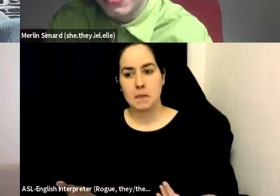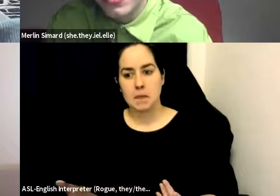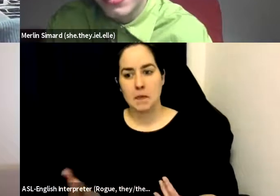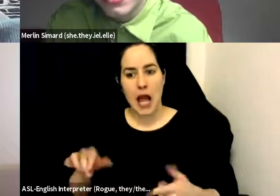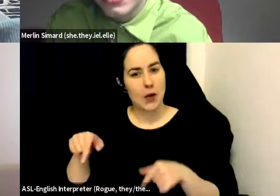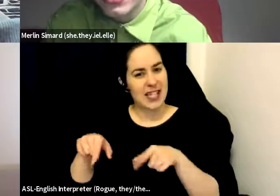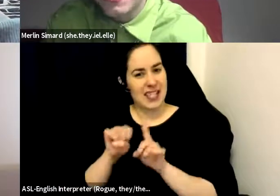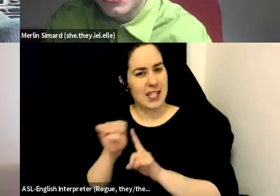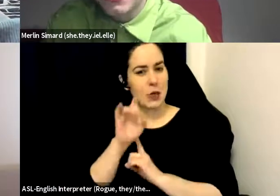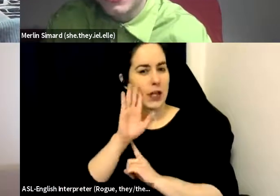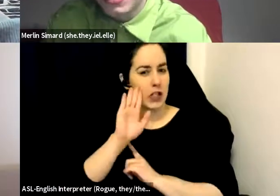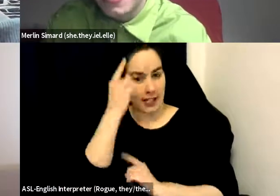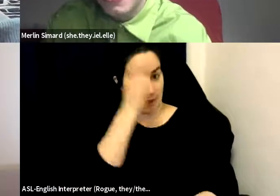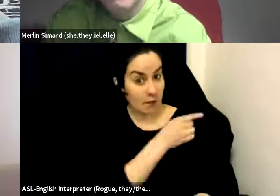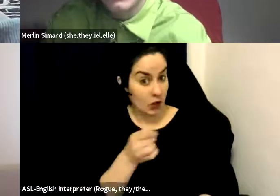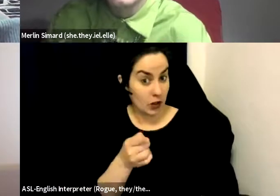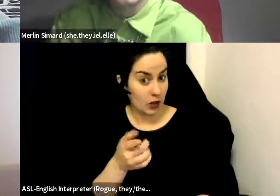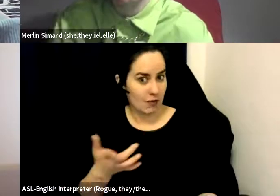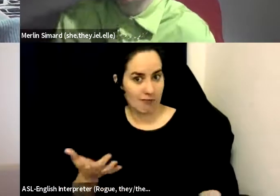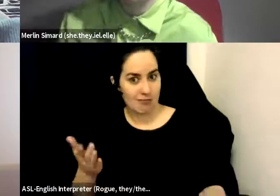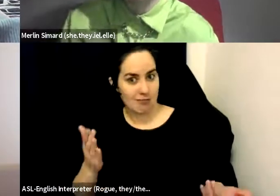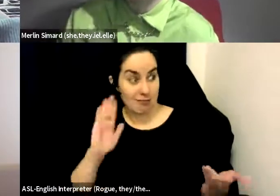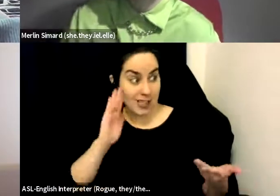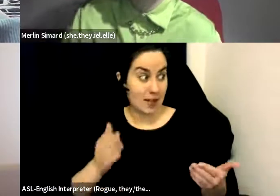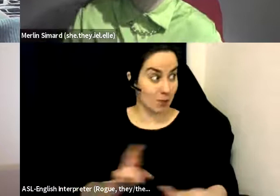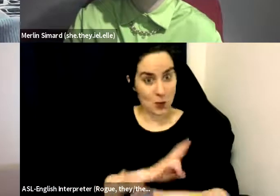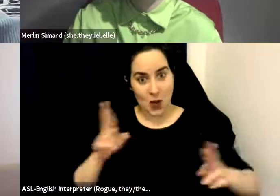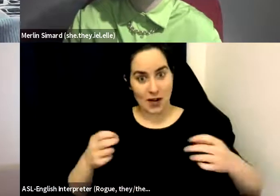theater world? Is there any push for a coming out party yet?